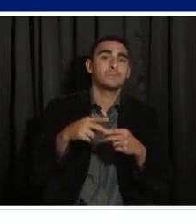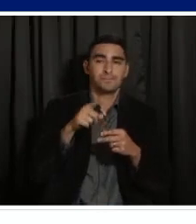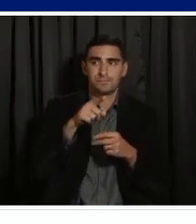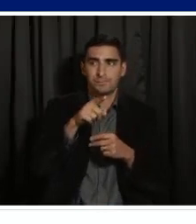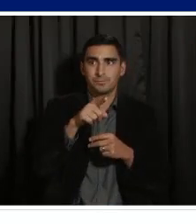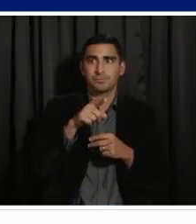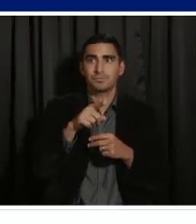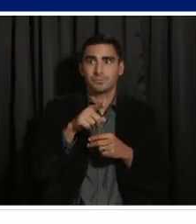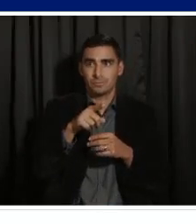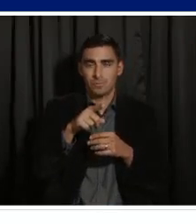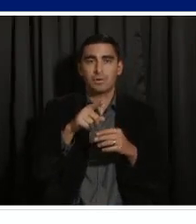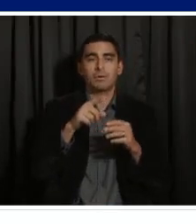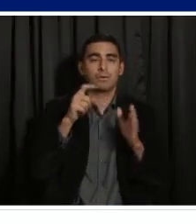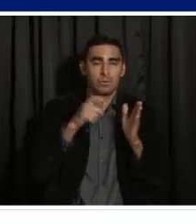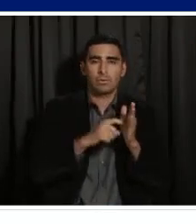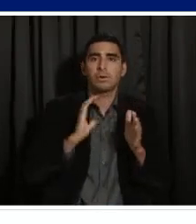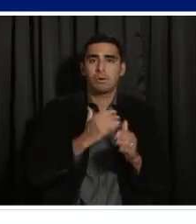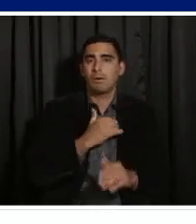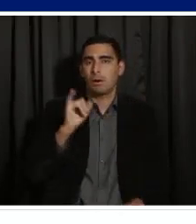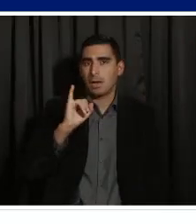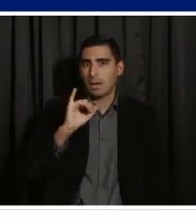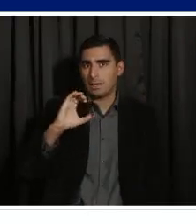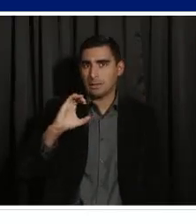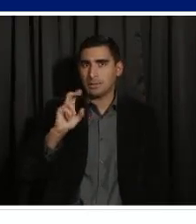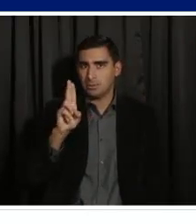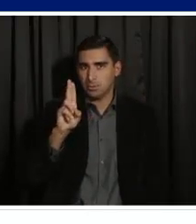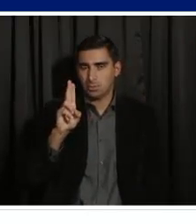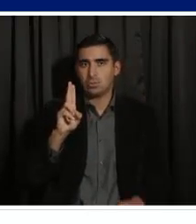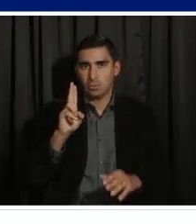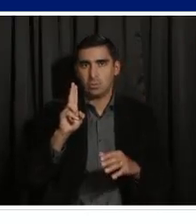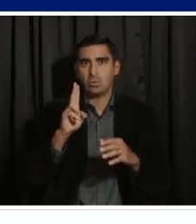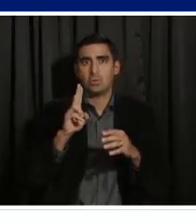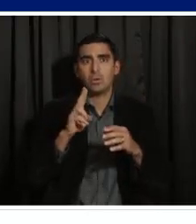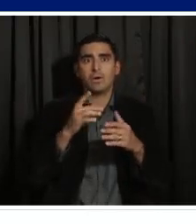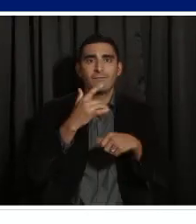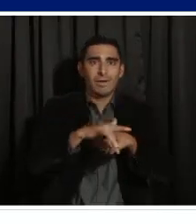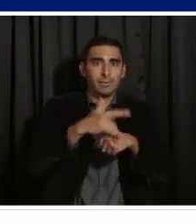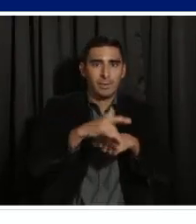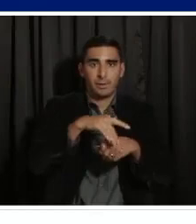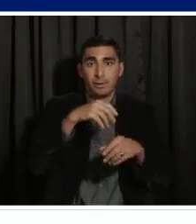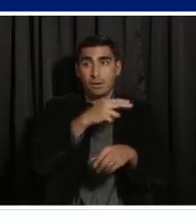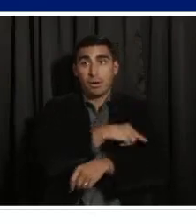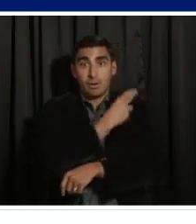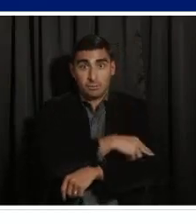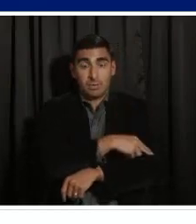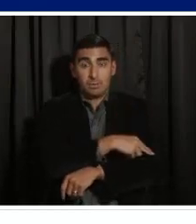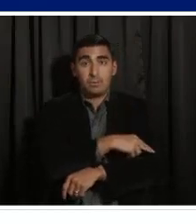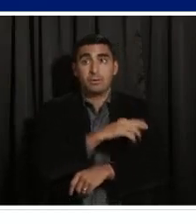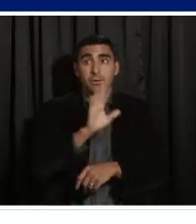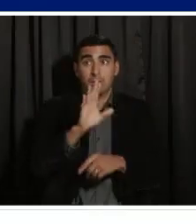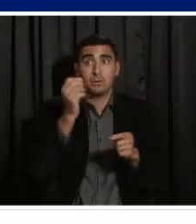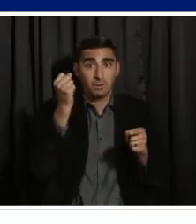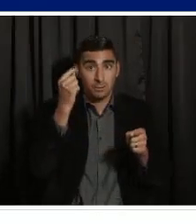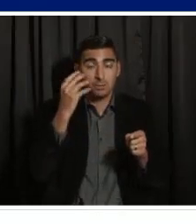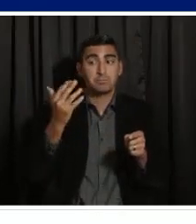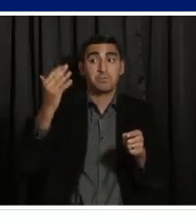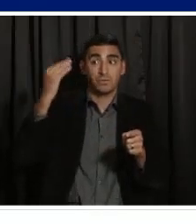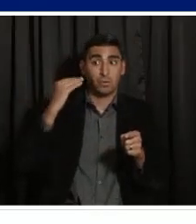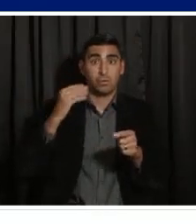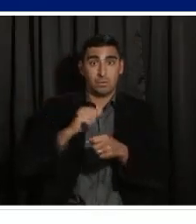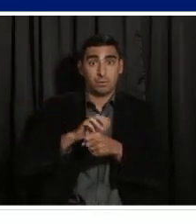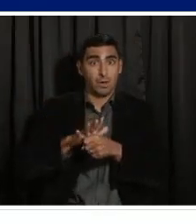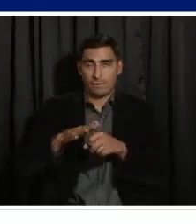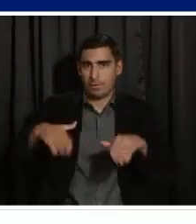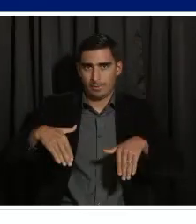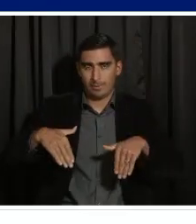utilization of our ICU beds in the state of Colorado. Prior to the pandemic, historically, we saw about 68% of our